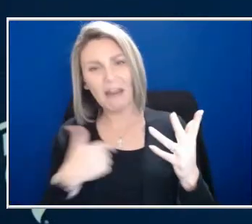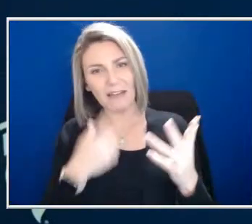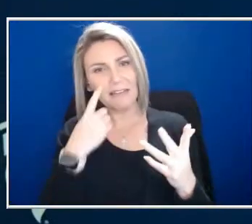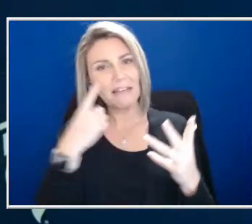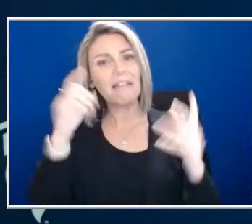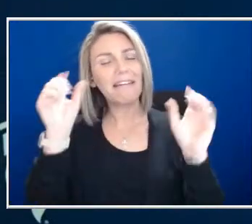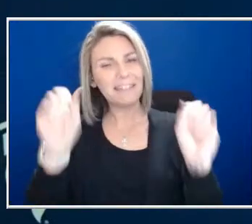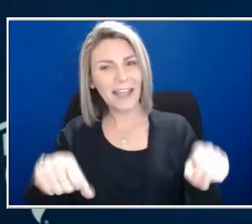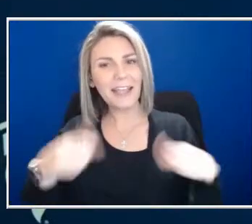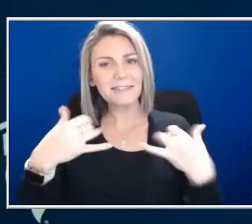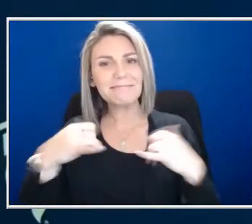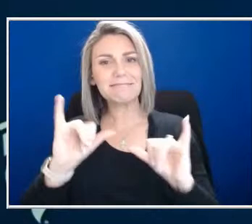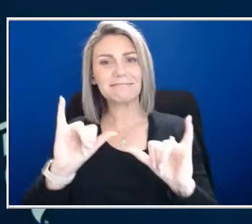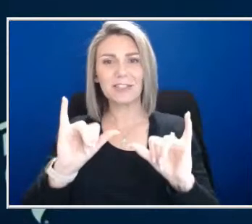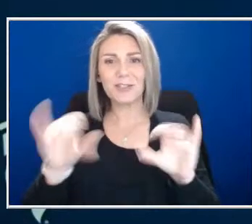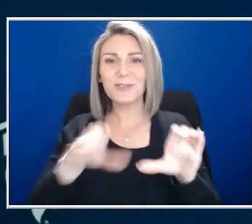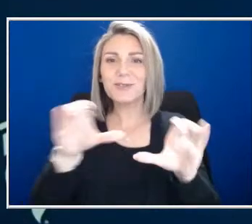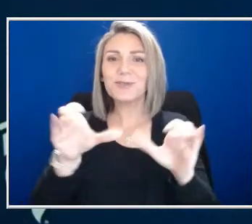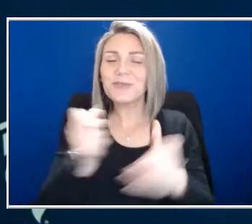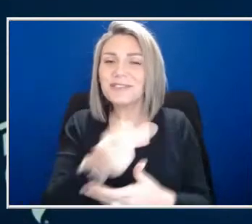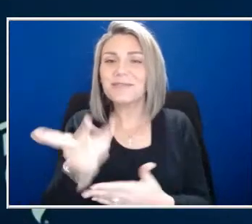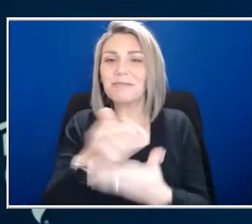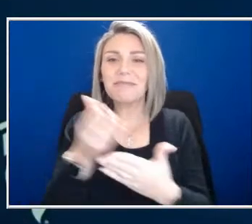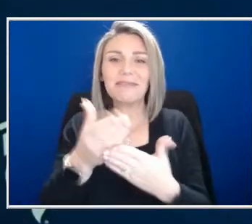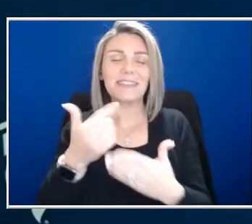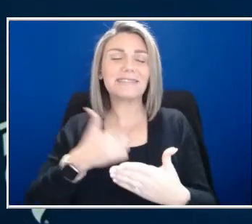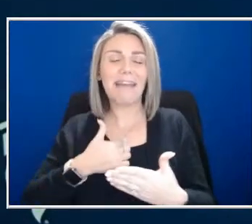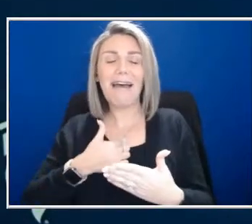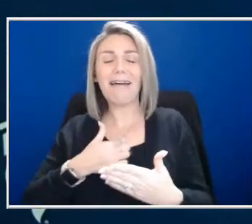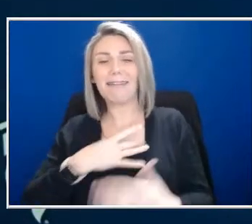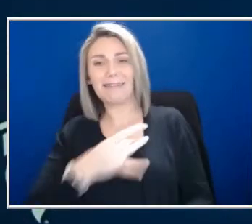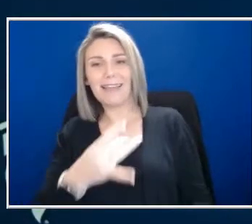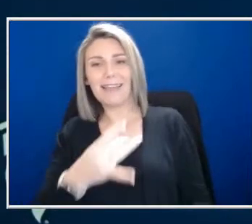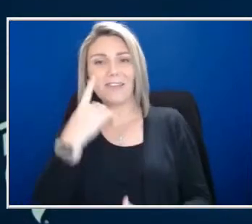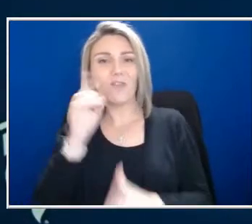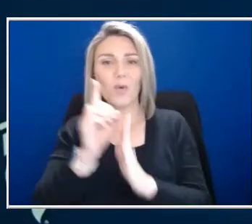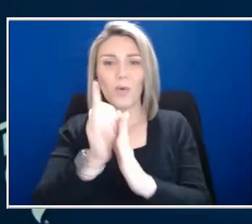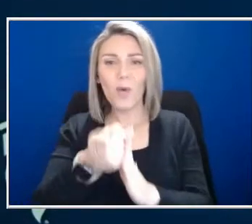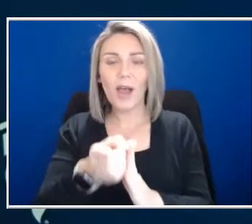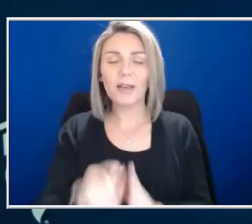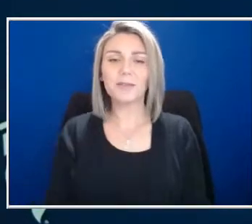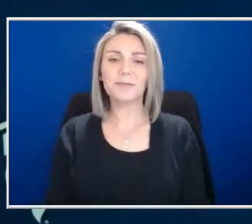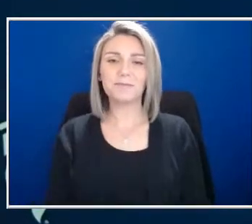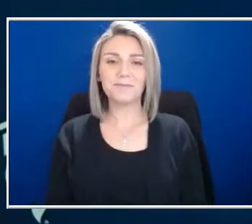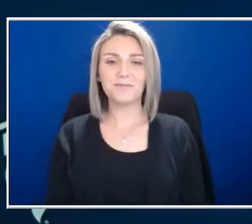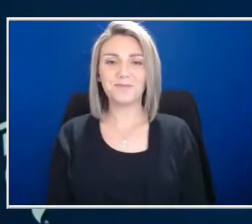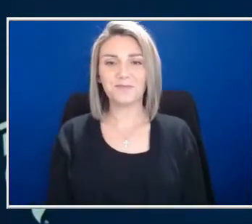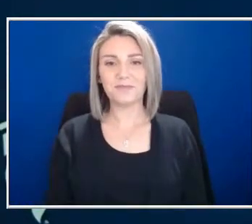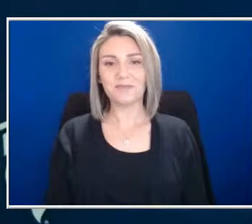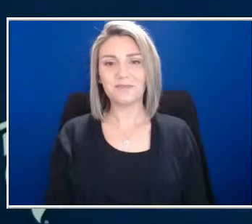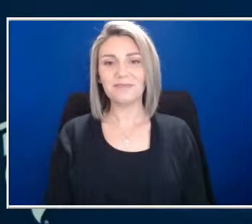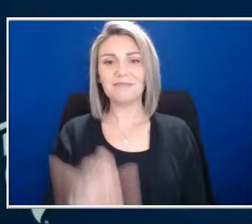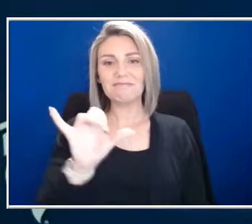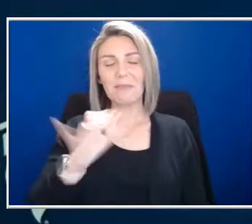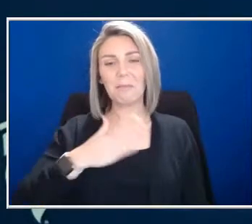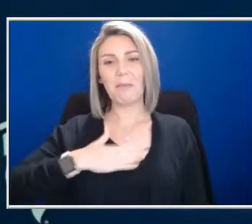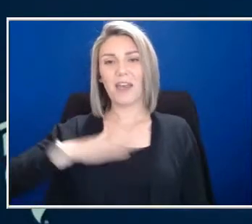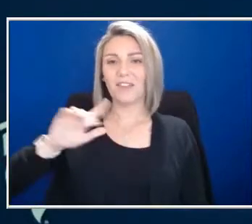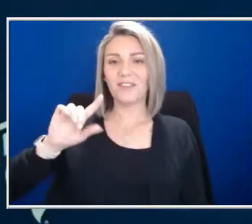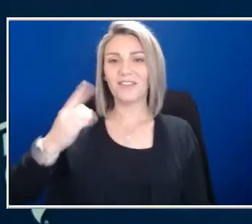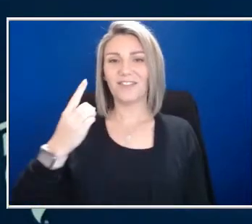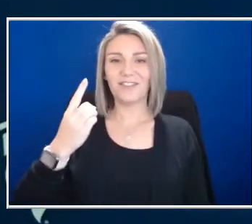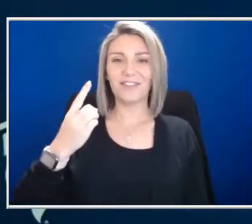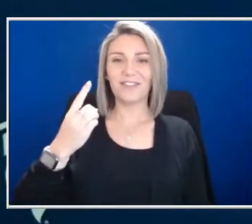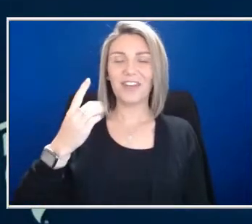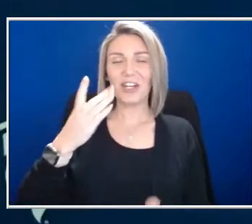still do some of the things that I like to do for at least a while, and I think that was my first lesson in